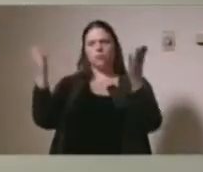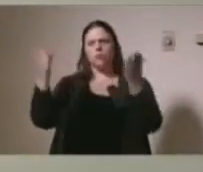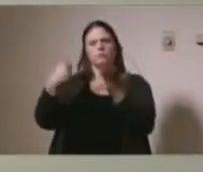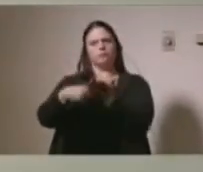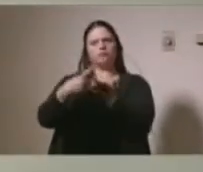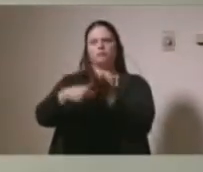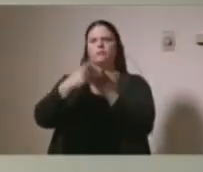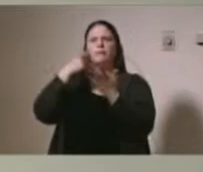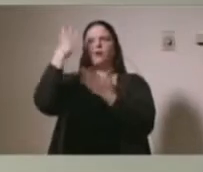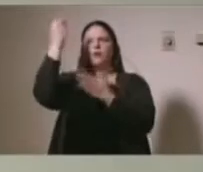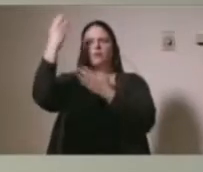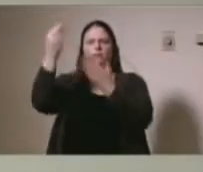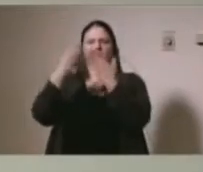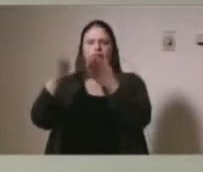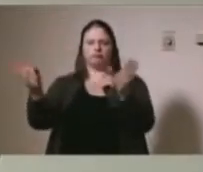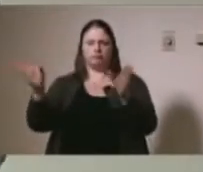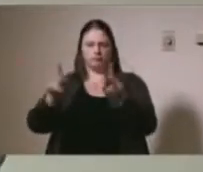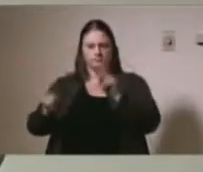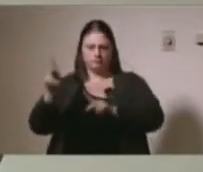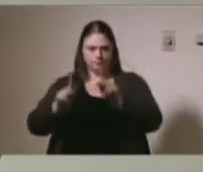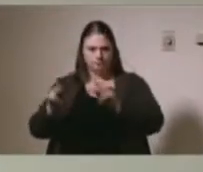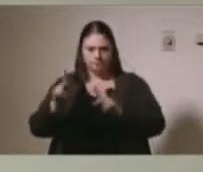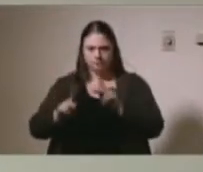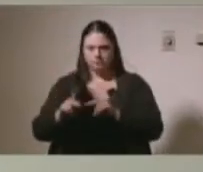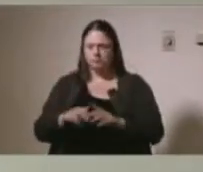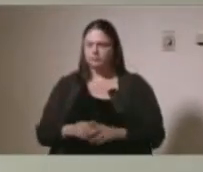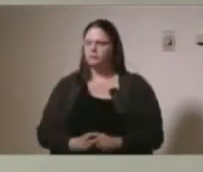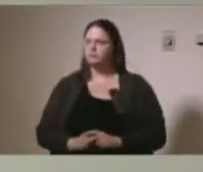public, and indeed,